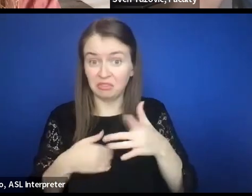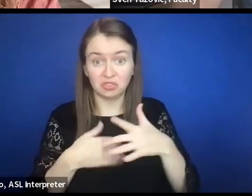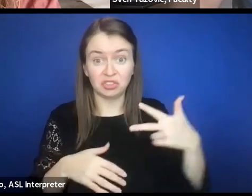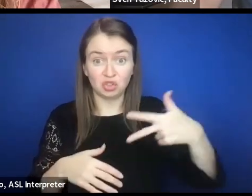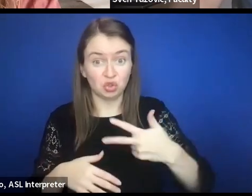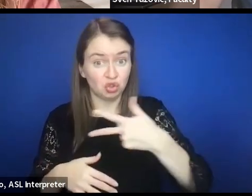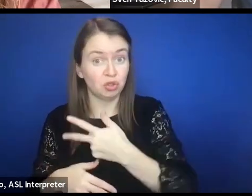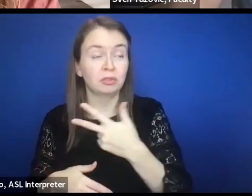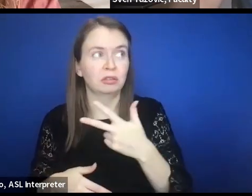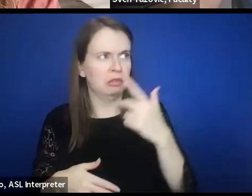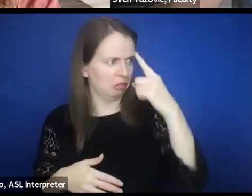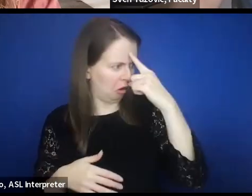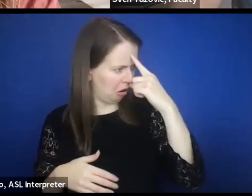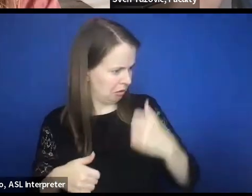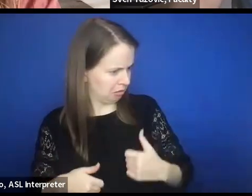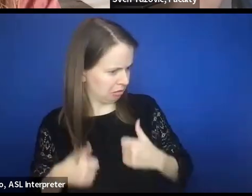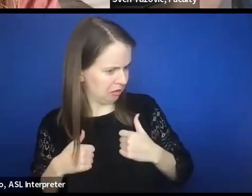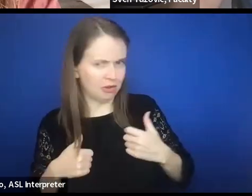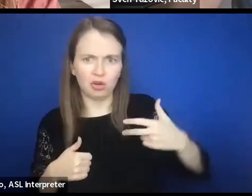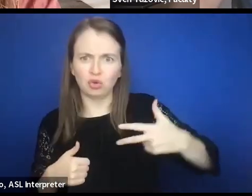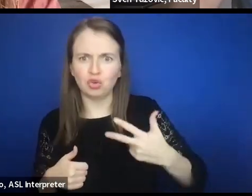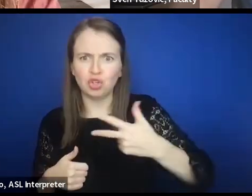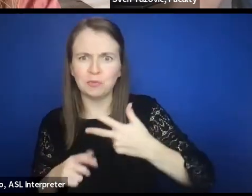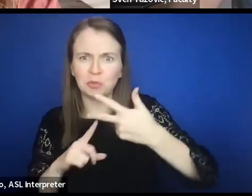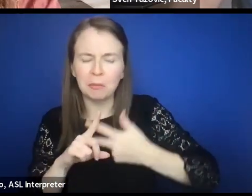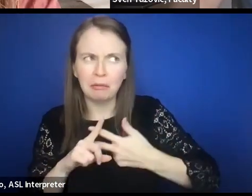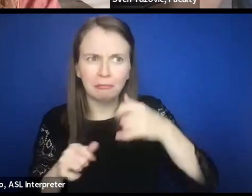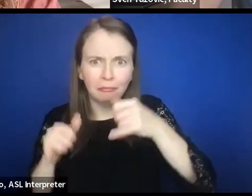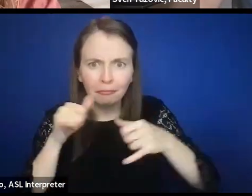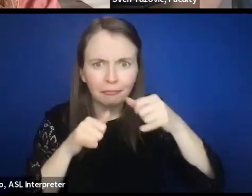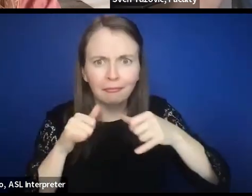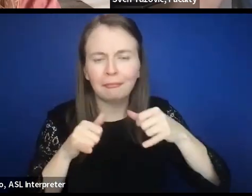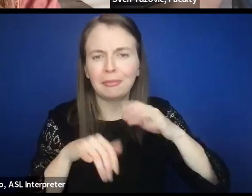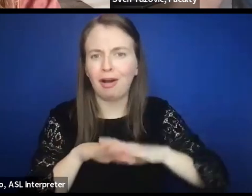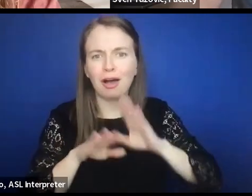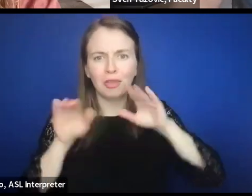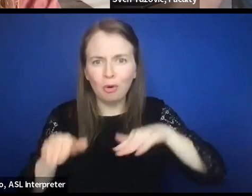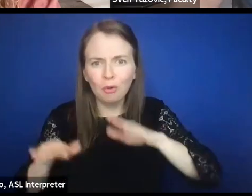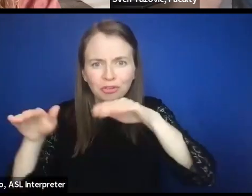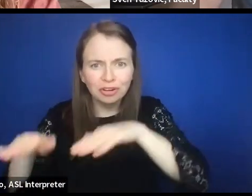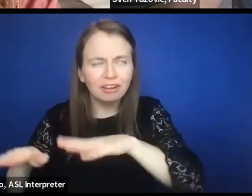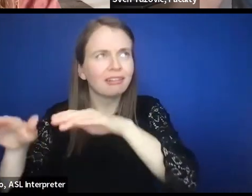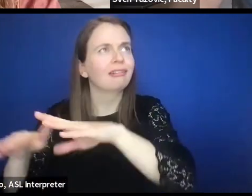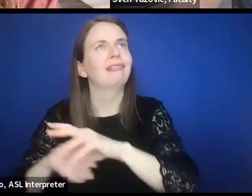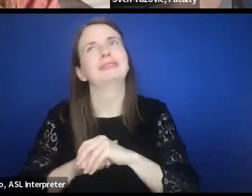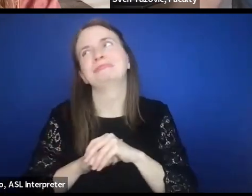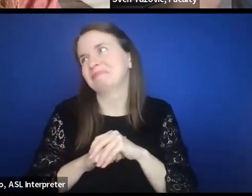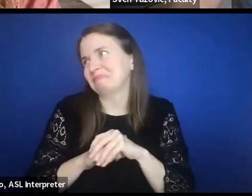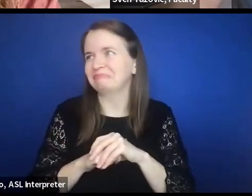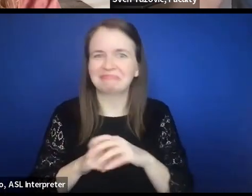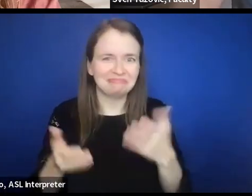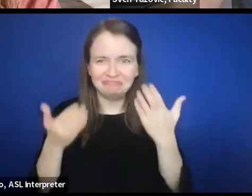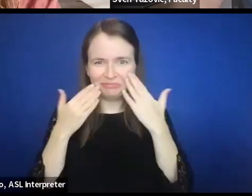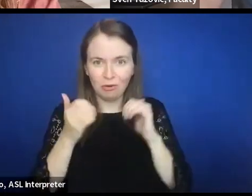the idea that I would live on a cruise ship for 3 months and be on the ocean, I wasn't